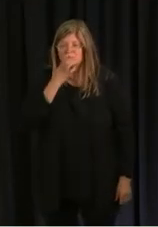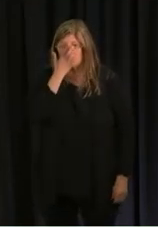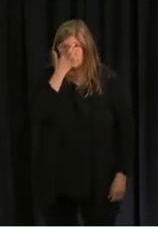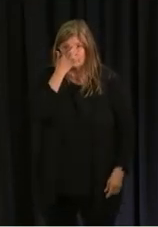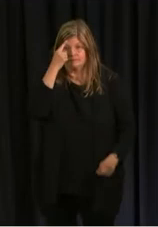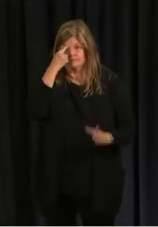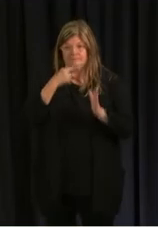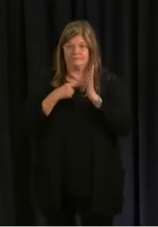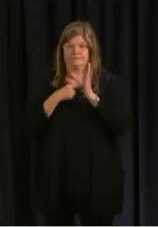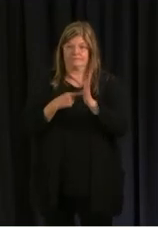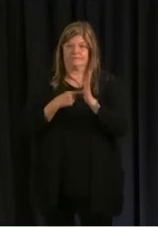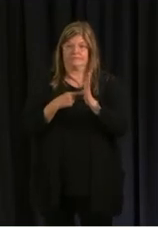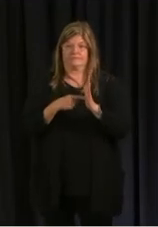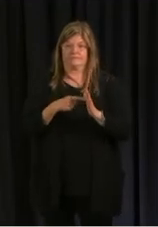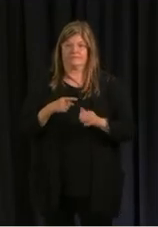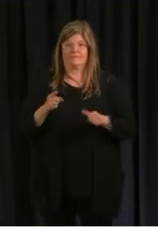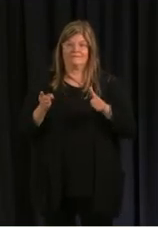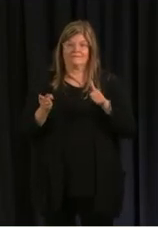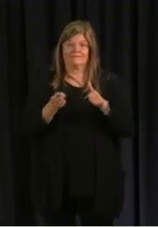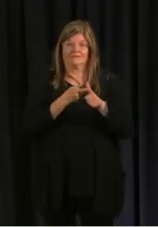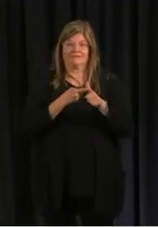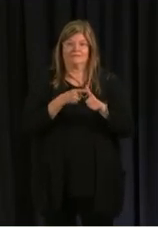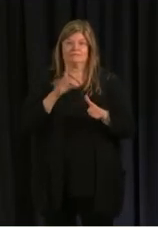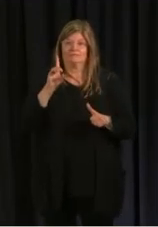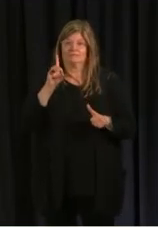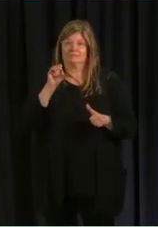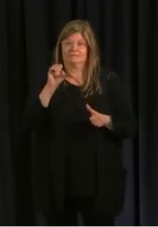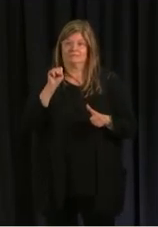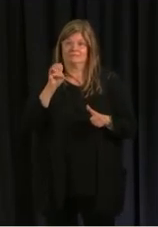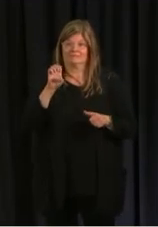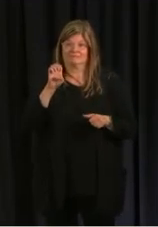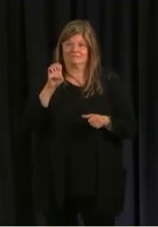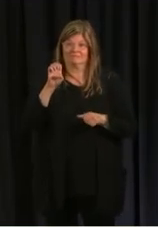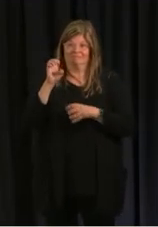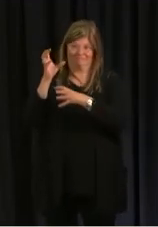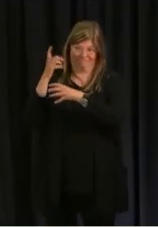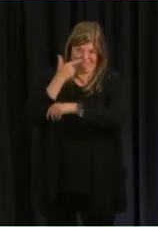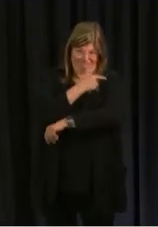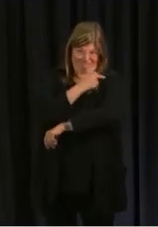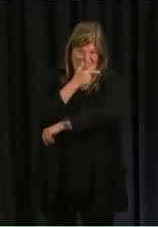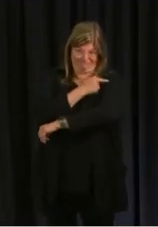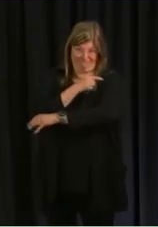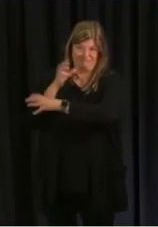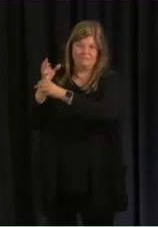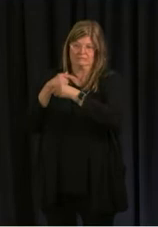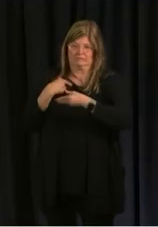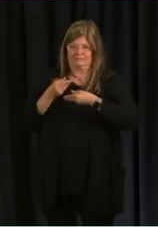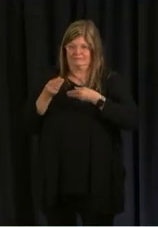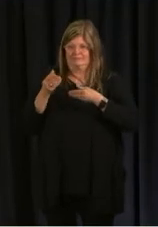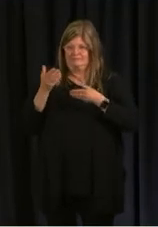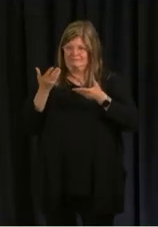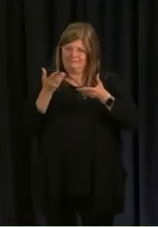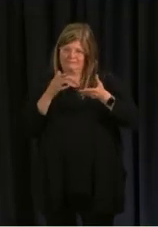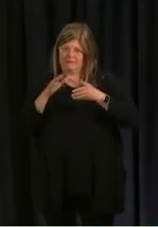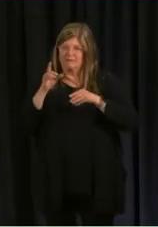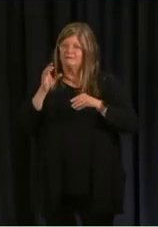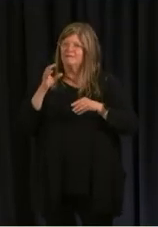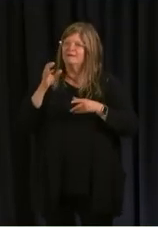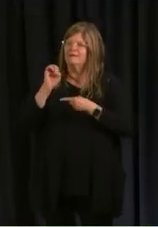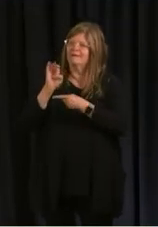example, for first doses that we receive, we're having an efficiency of over 80 to